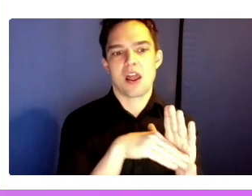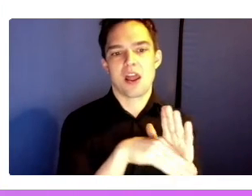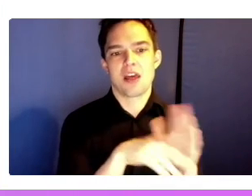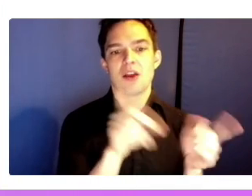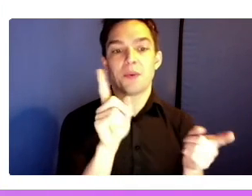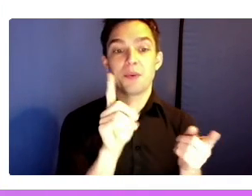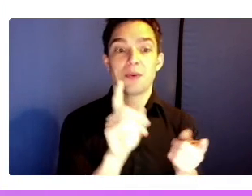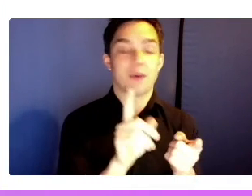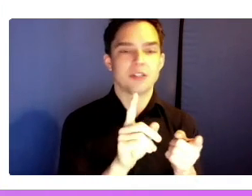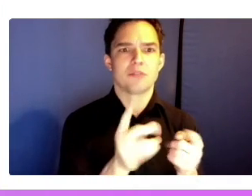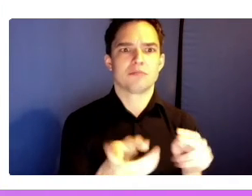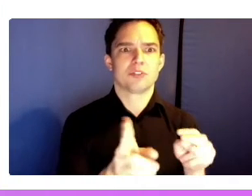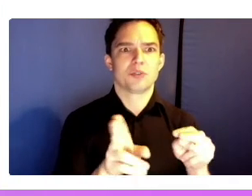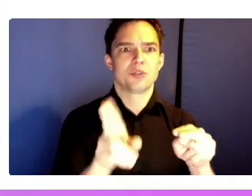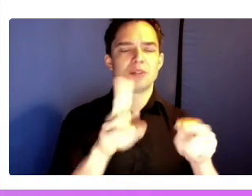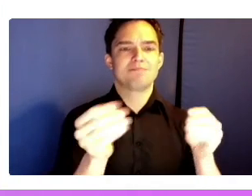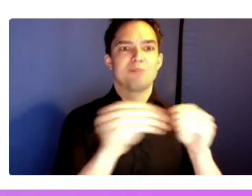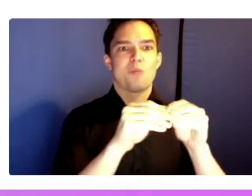that's a big problem.